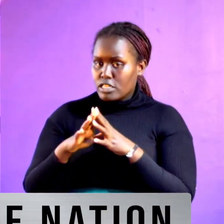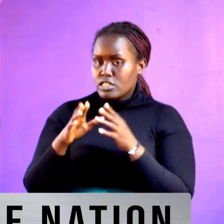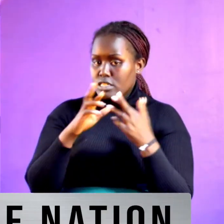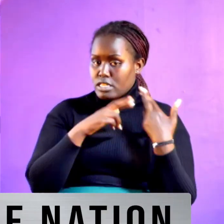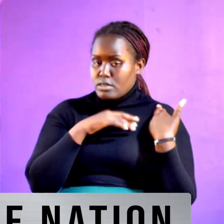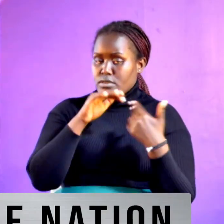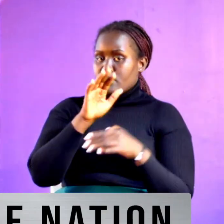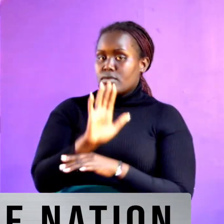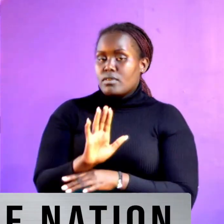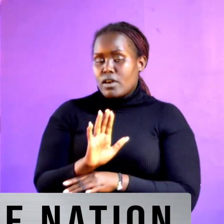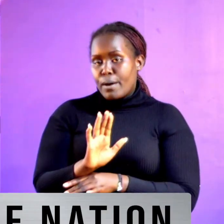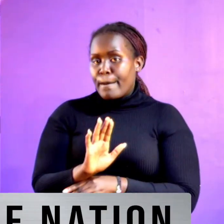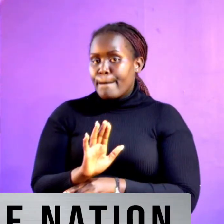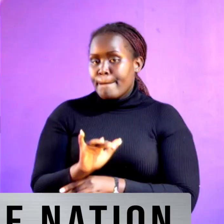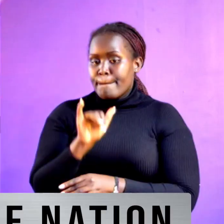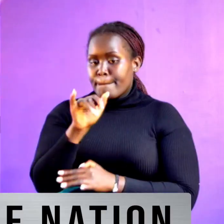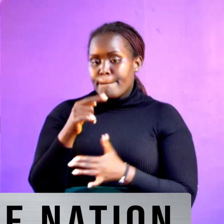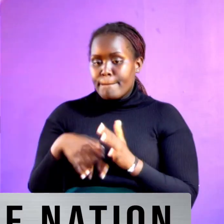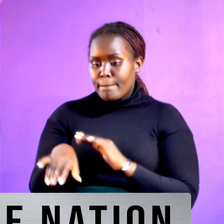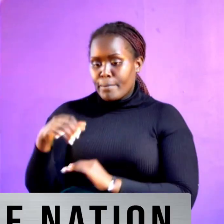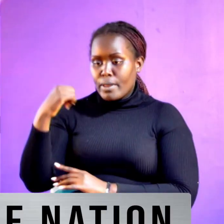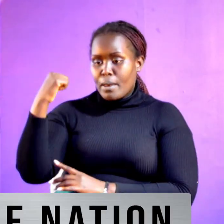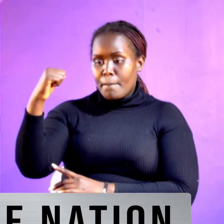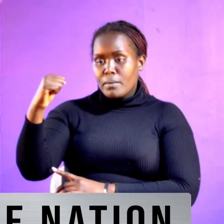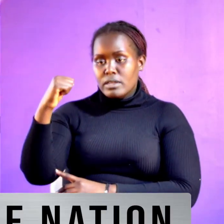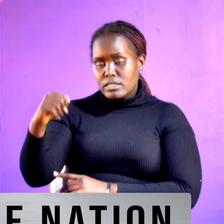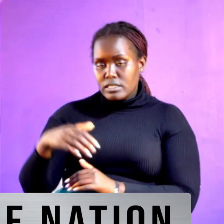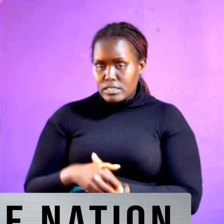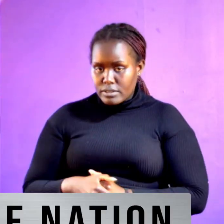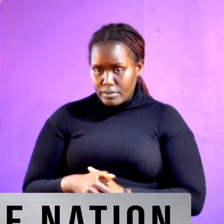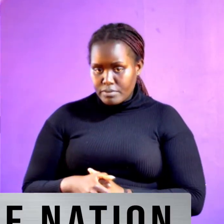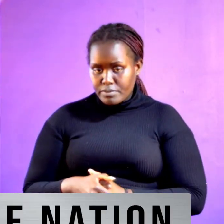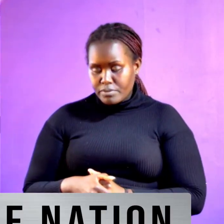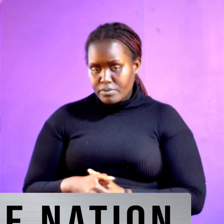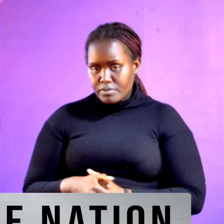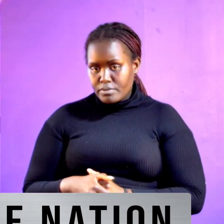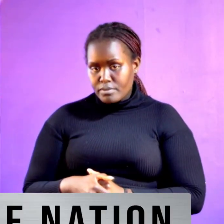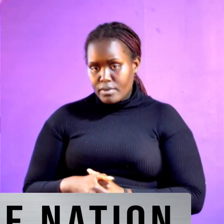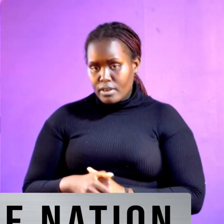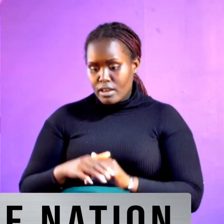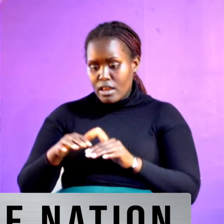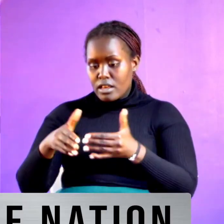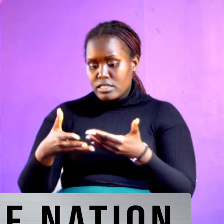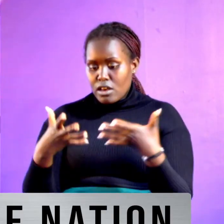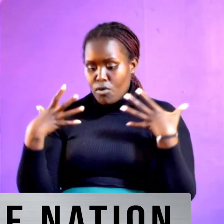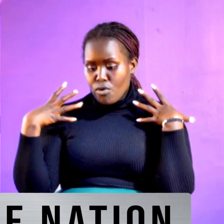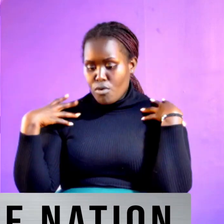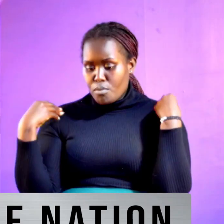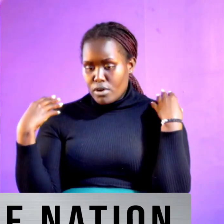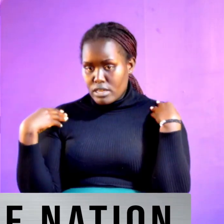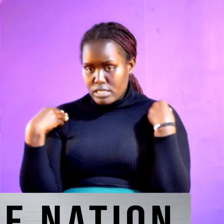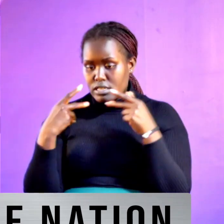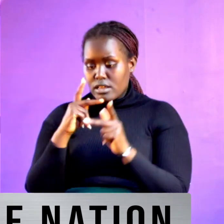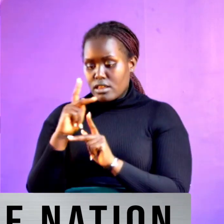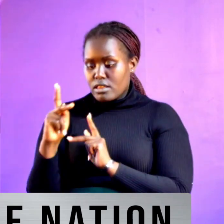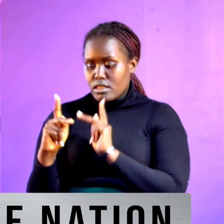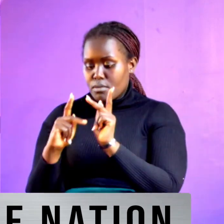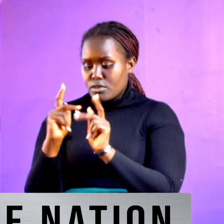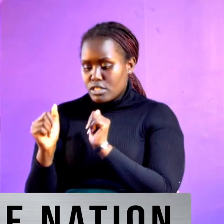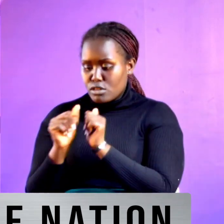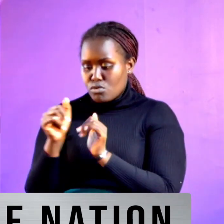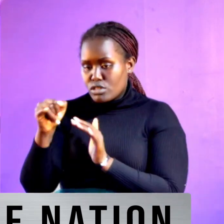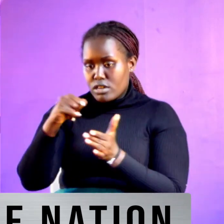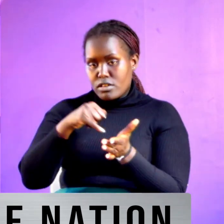Yes. So that is politics. It's part of politics. Okay. Yeah, it's part of politics. How you practice them and when the processes that are